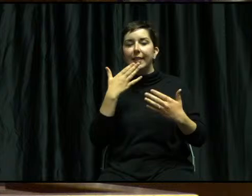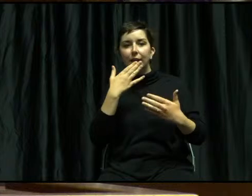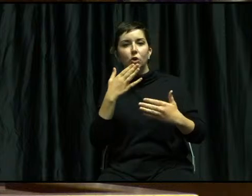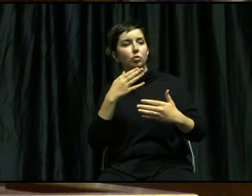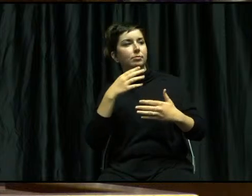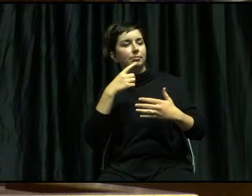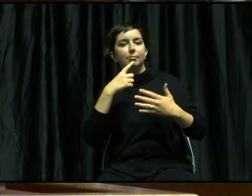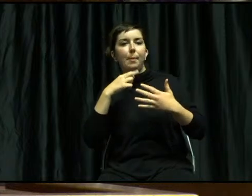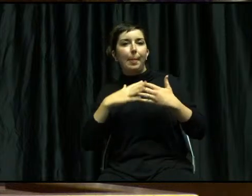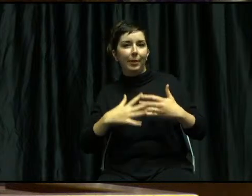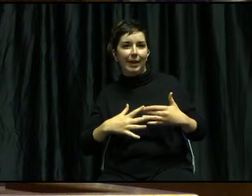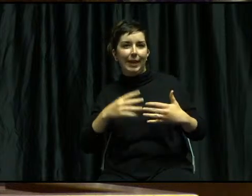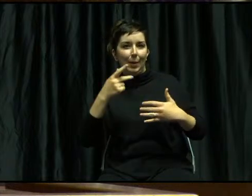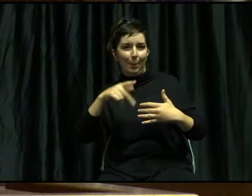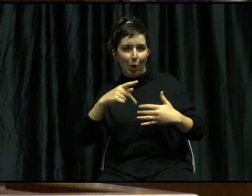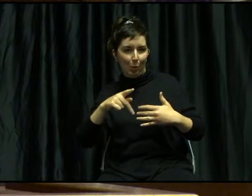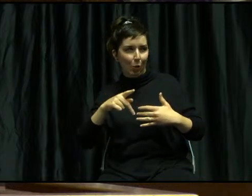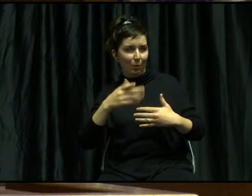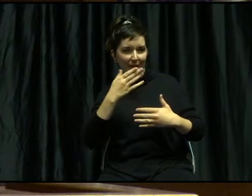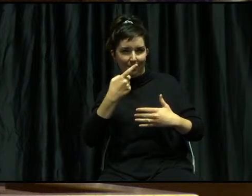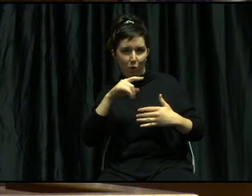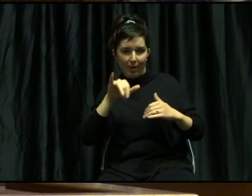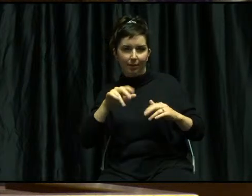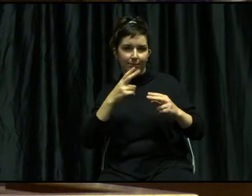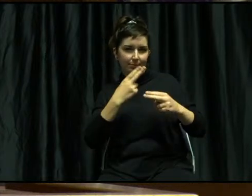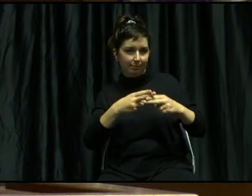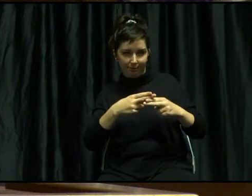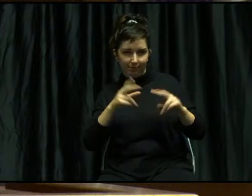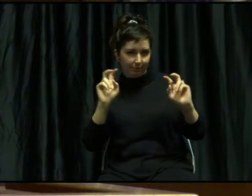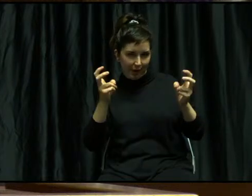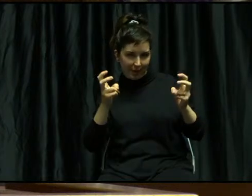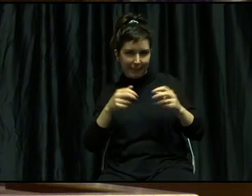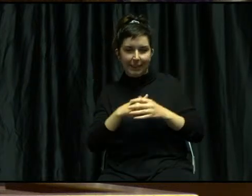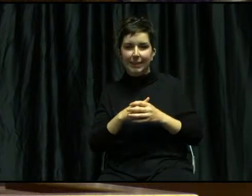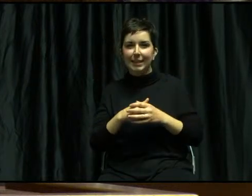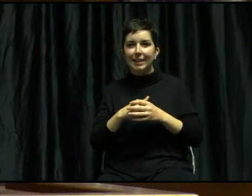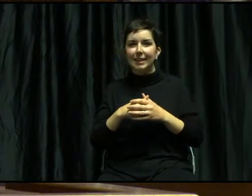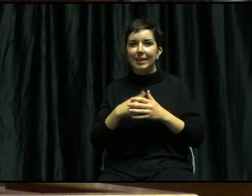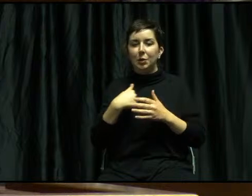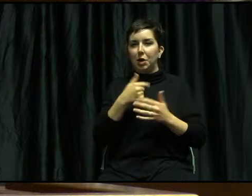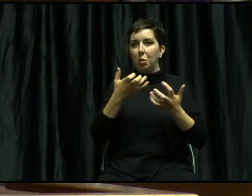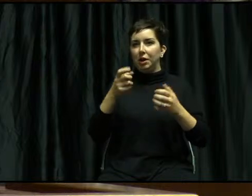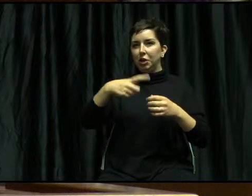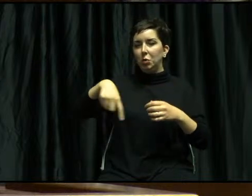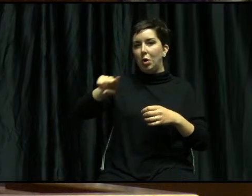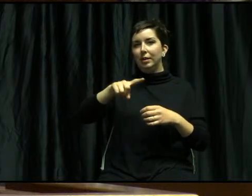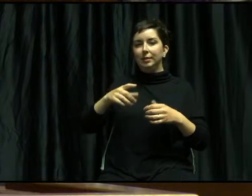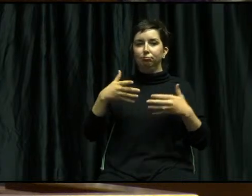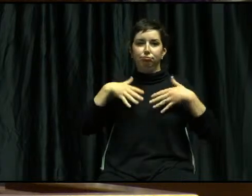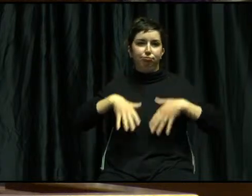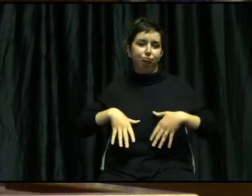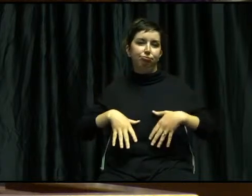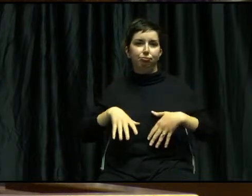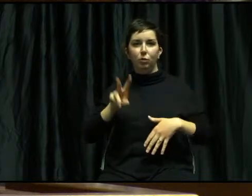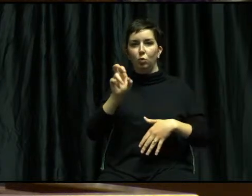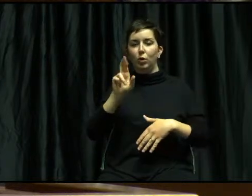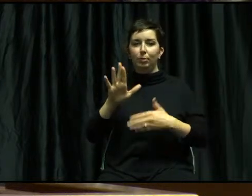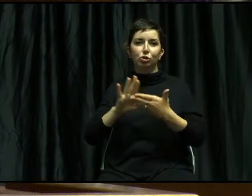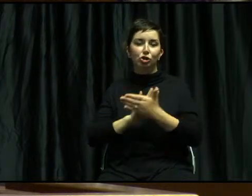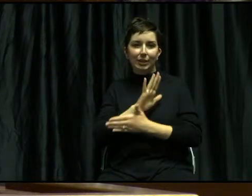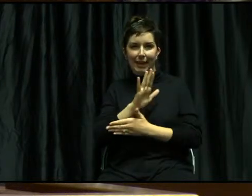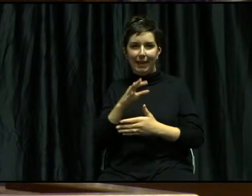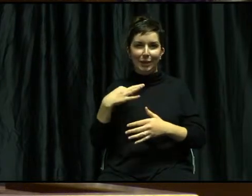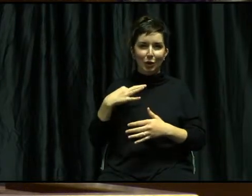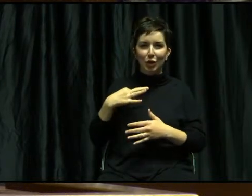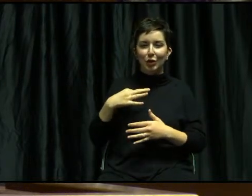for coining that phrase for us. We want you to wear Weber State gear and tell people how incredible this university